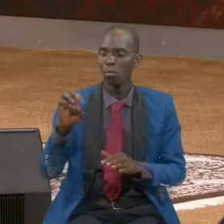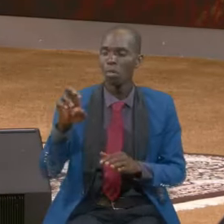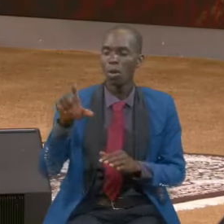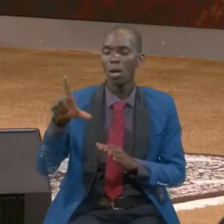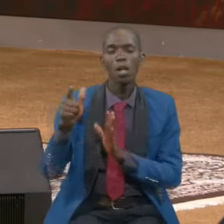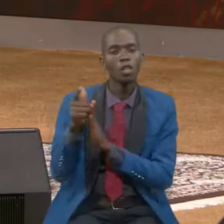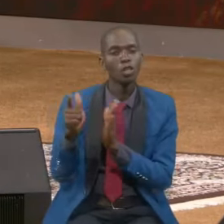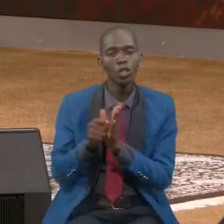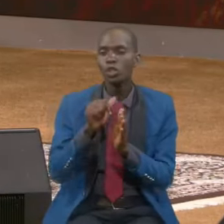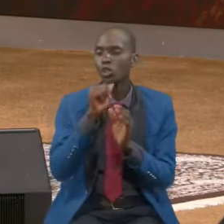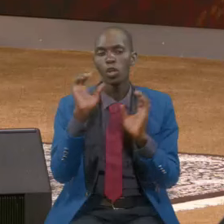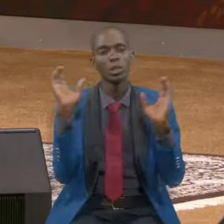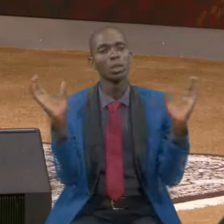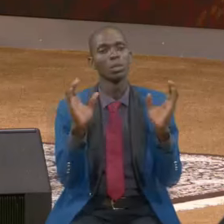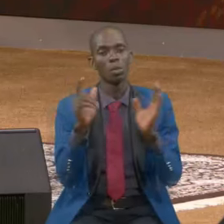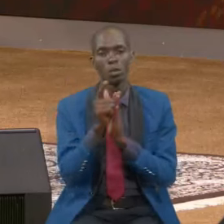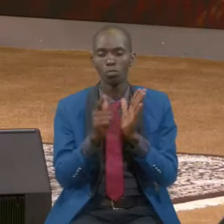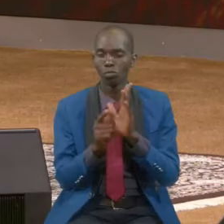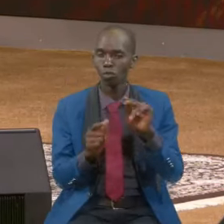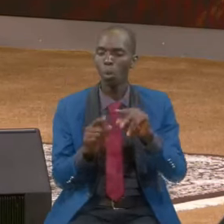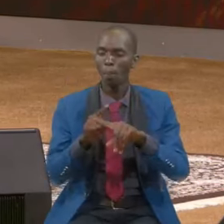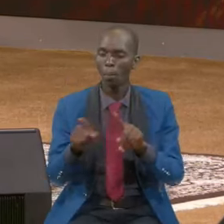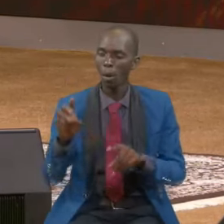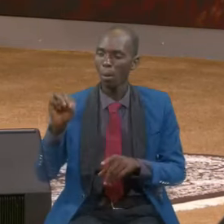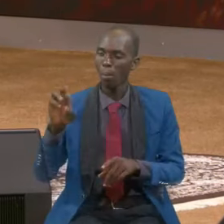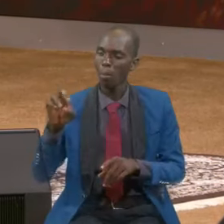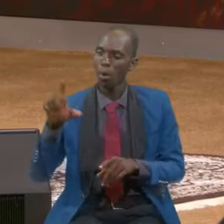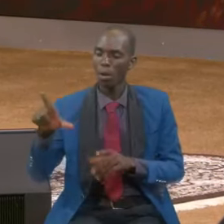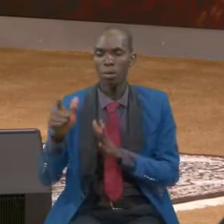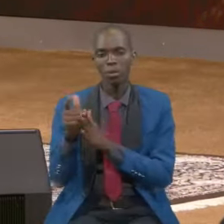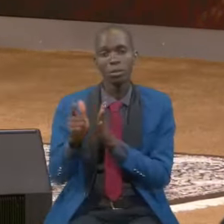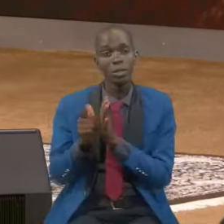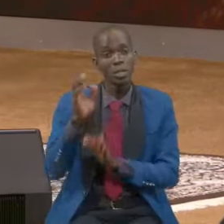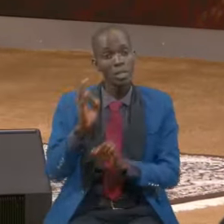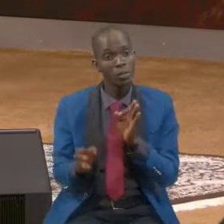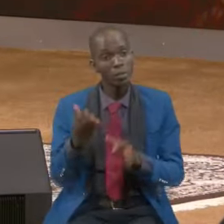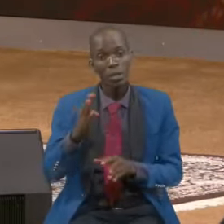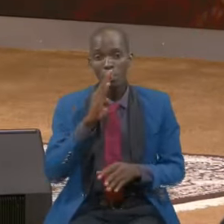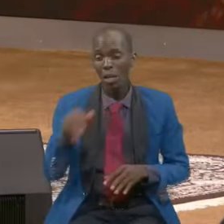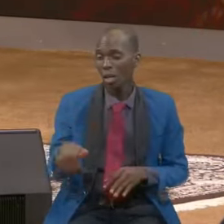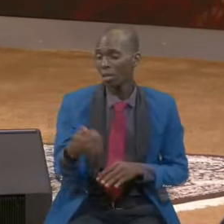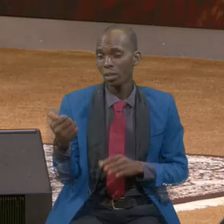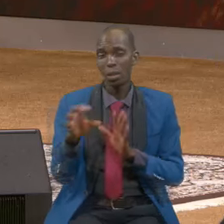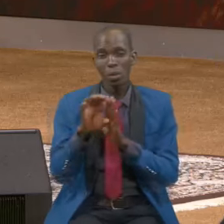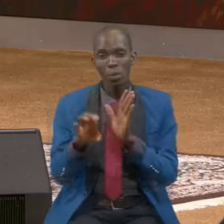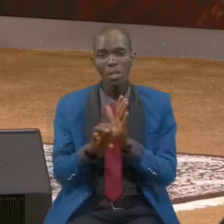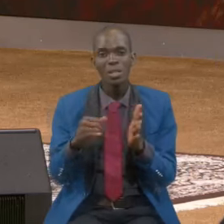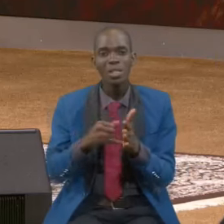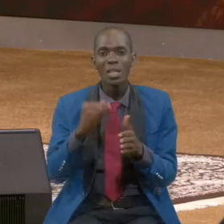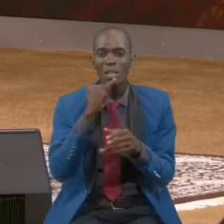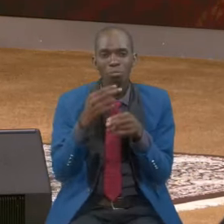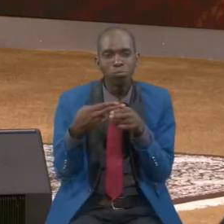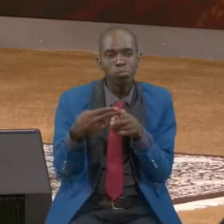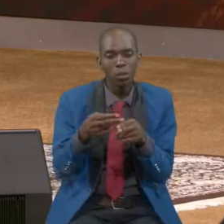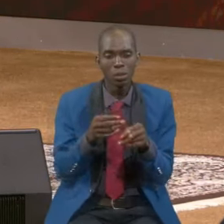not ceremonial law, moral law. If there be any other commandment, it is briefly comprehended in